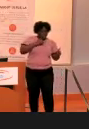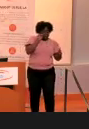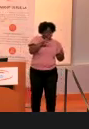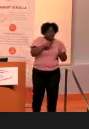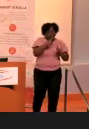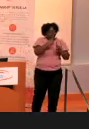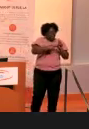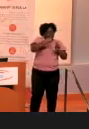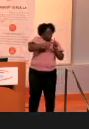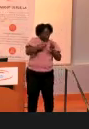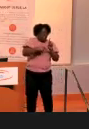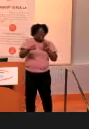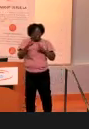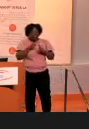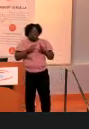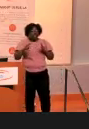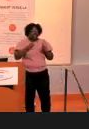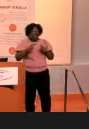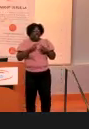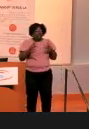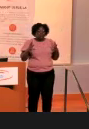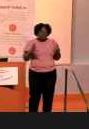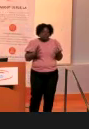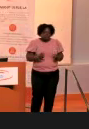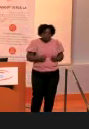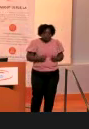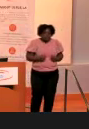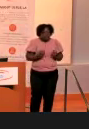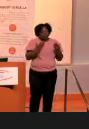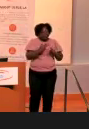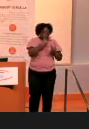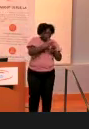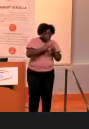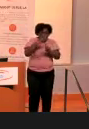And if you're in remission, at least every 3 to 6 months.